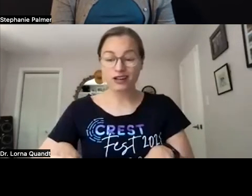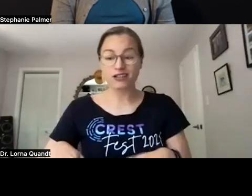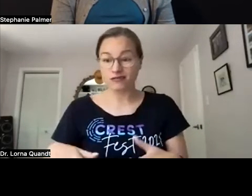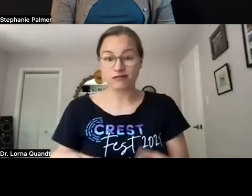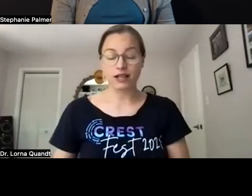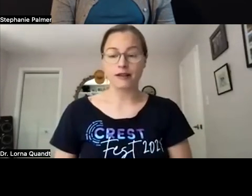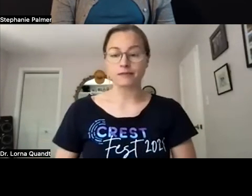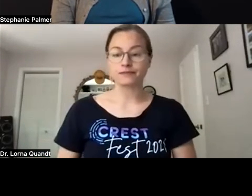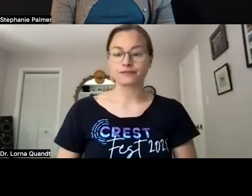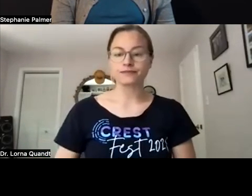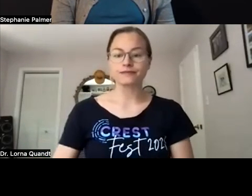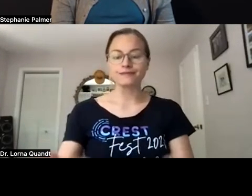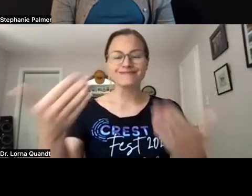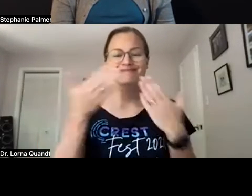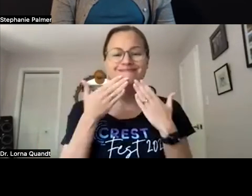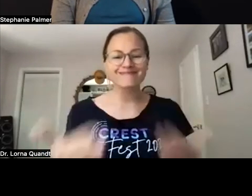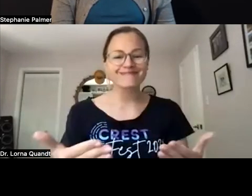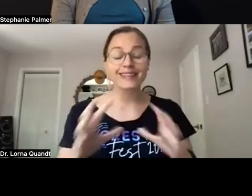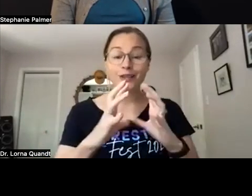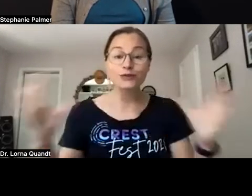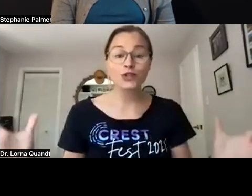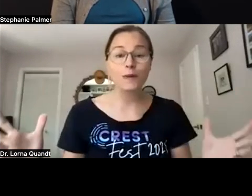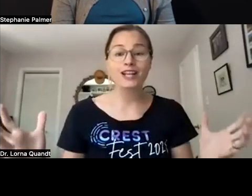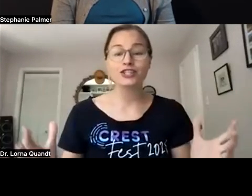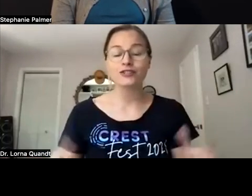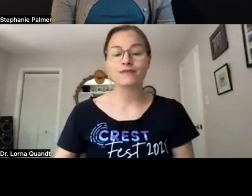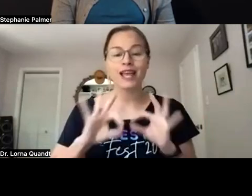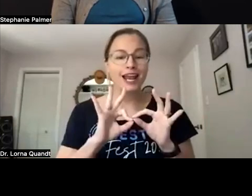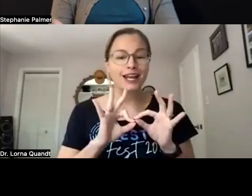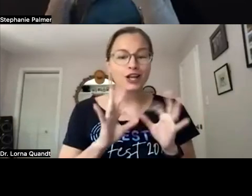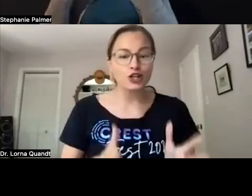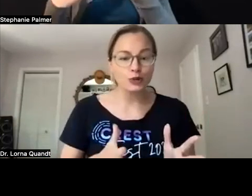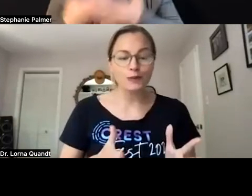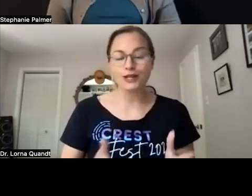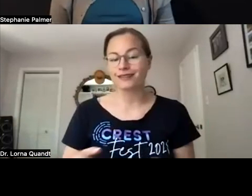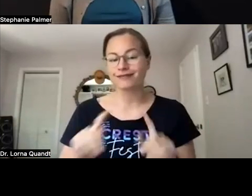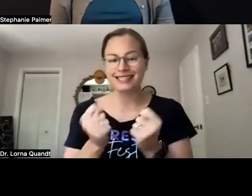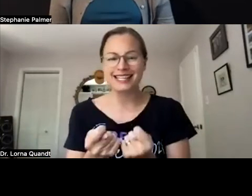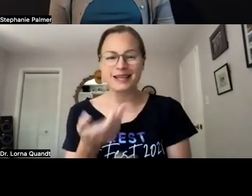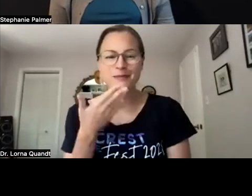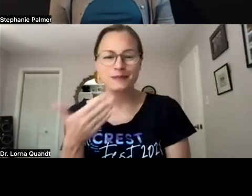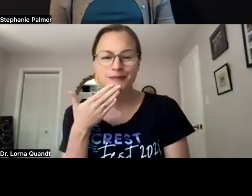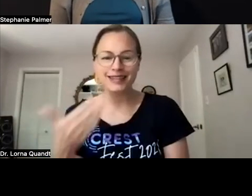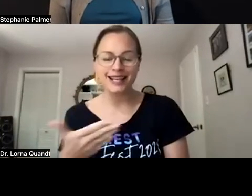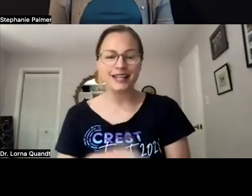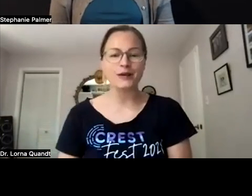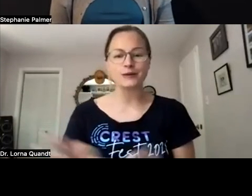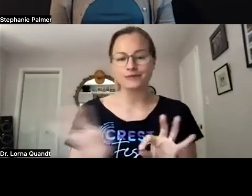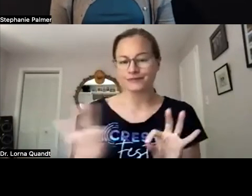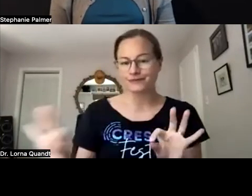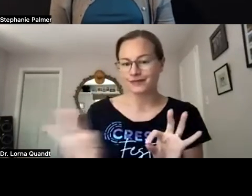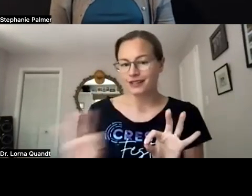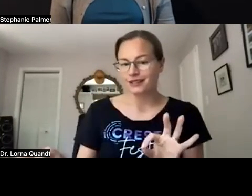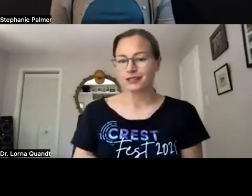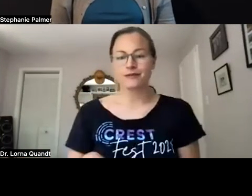So there's a lot of potential for collaboration. Thank you. I want to thank you again so much. I want to thank Stephanie and Michael and